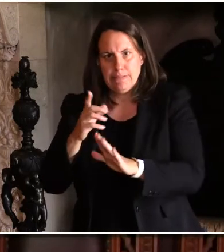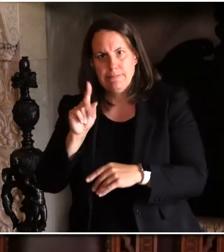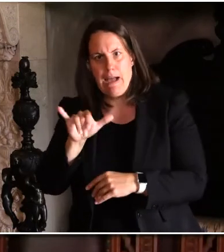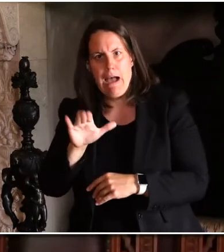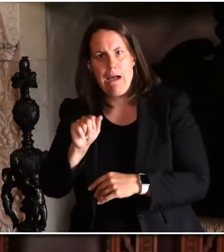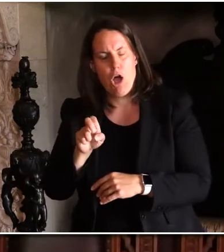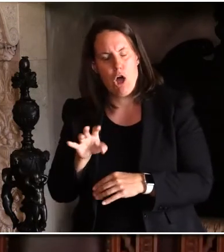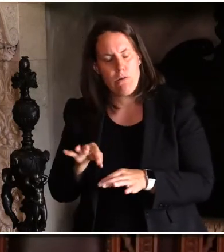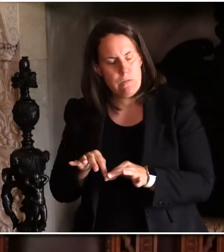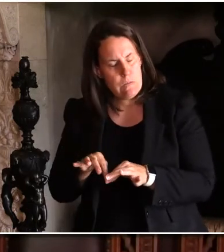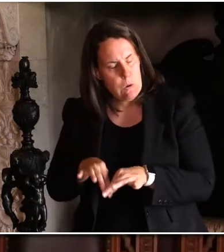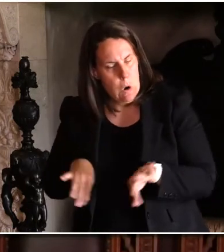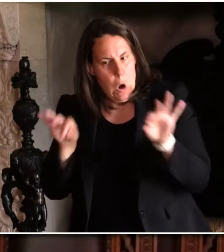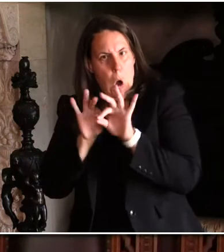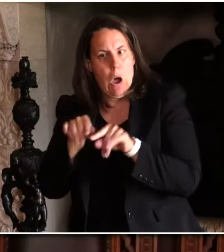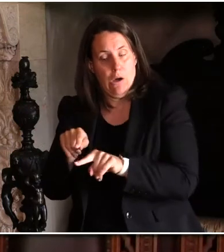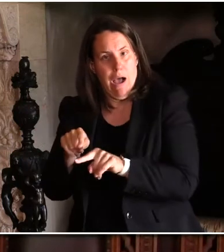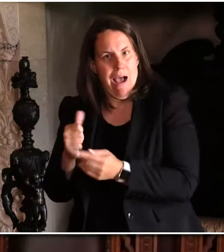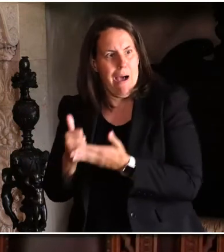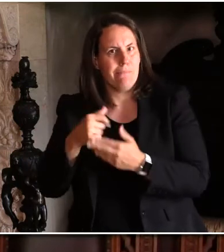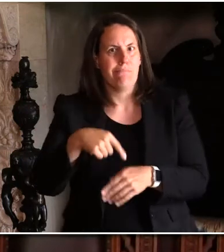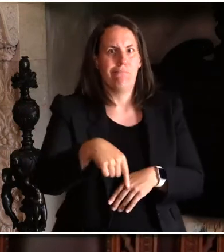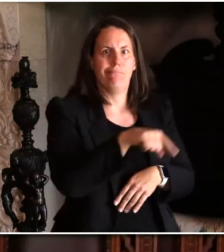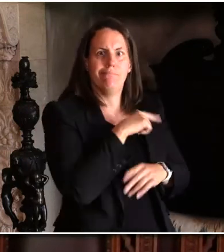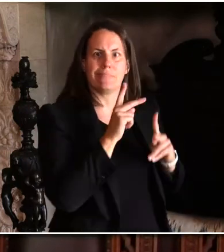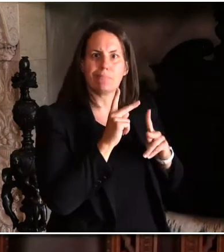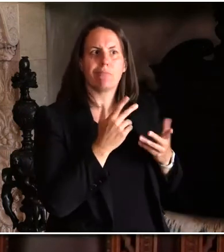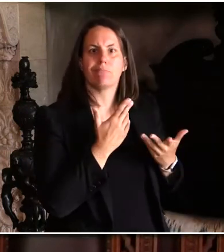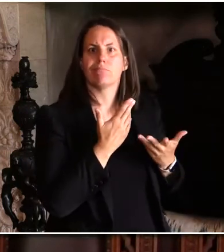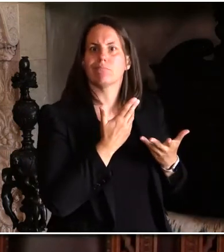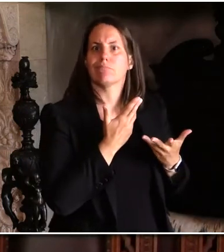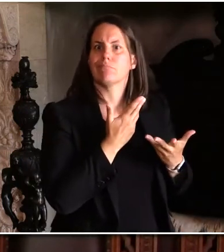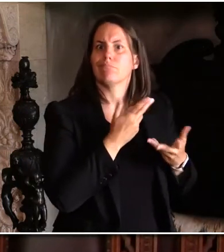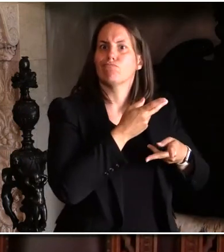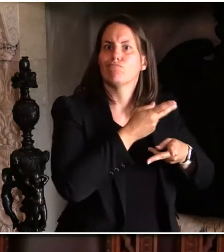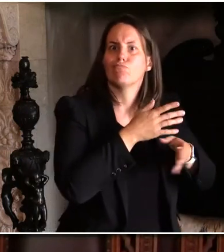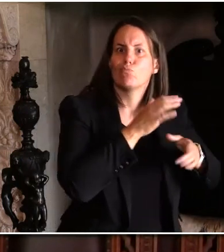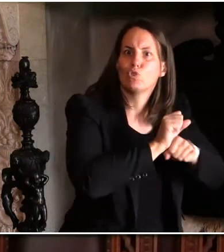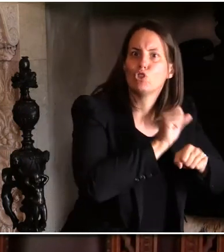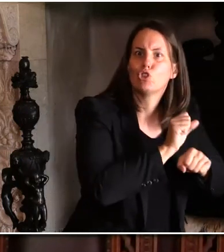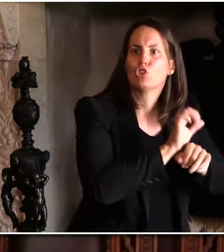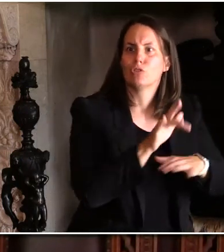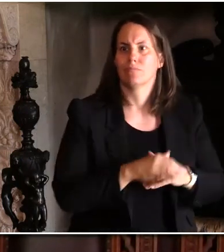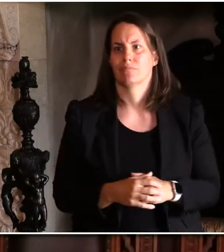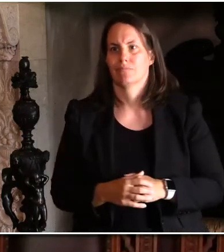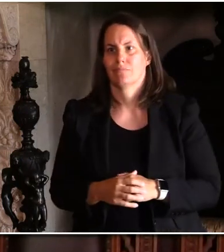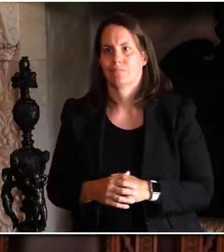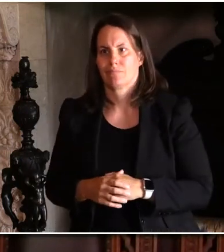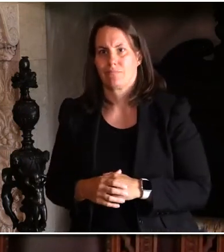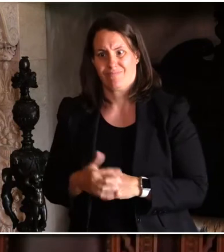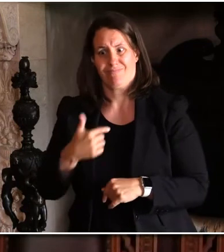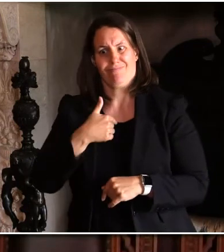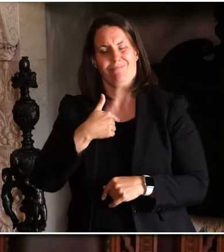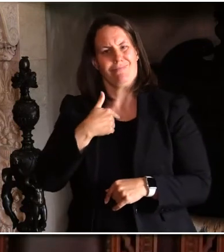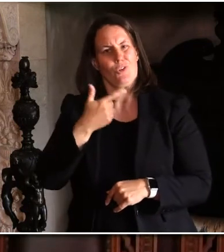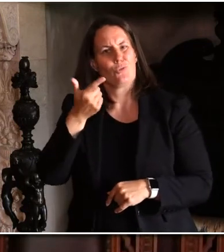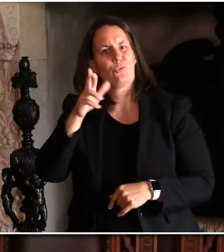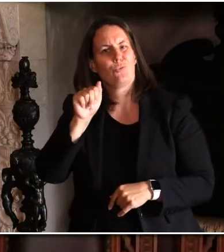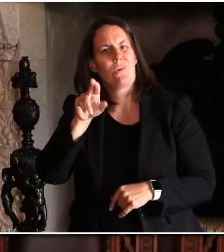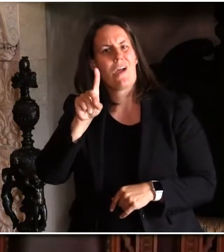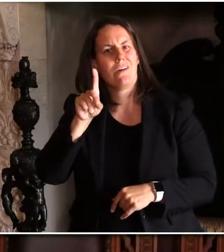have young grandkids that attend, and so I have a direct interest in that. And yes, of